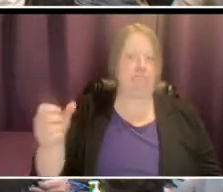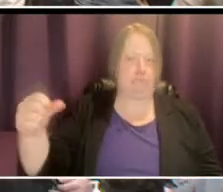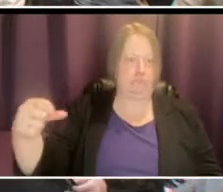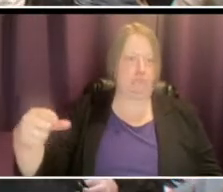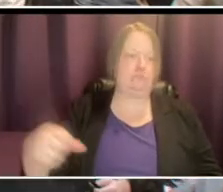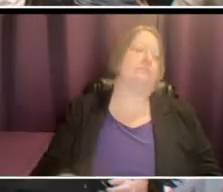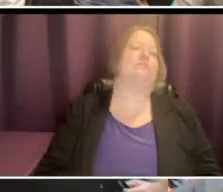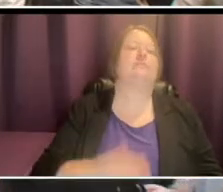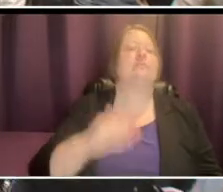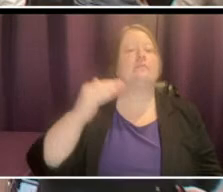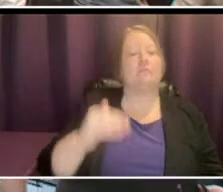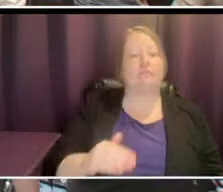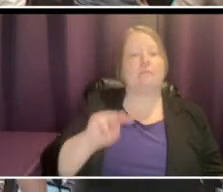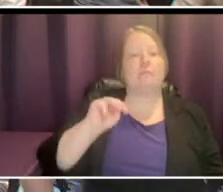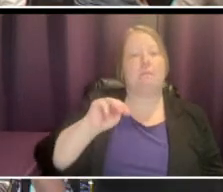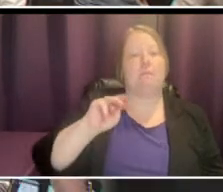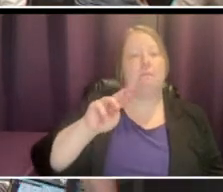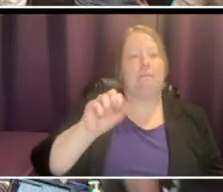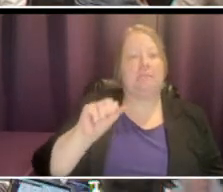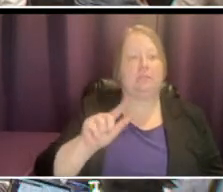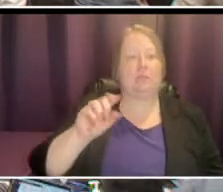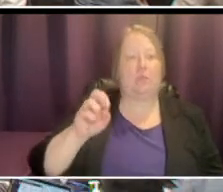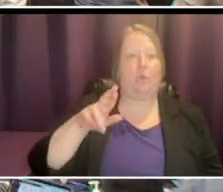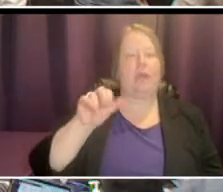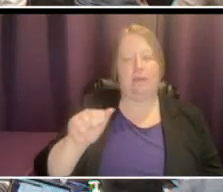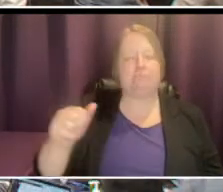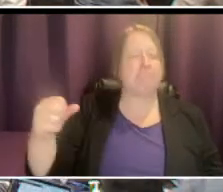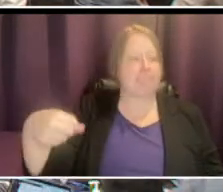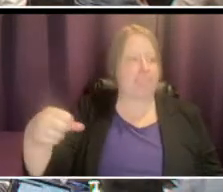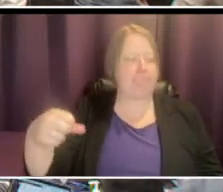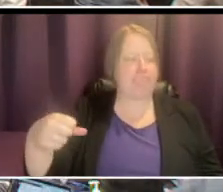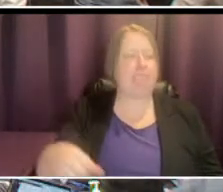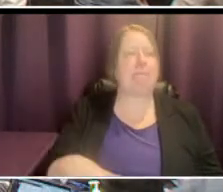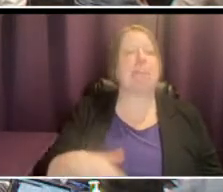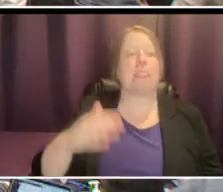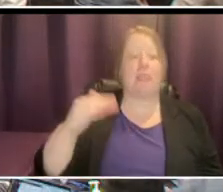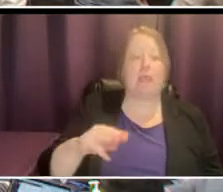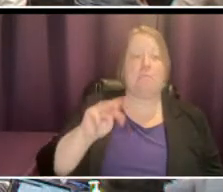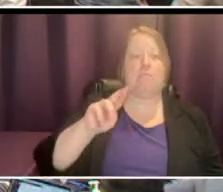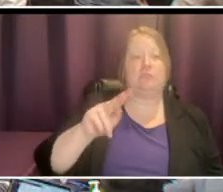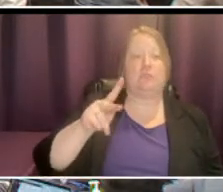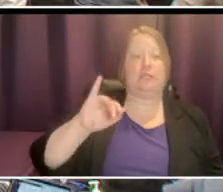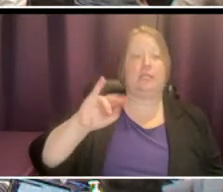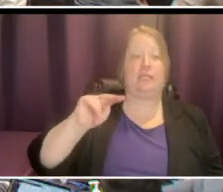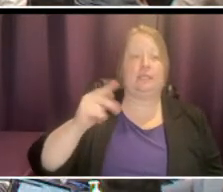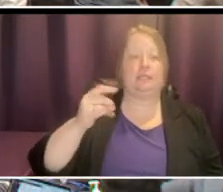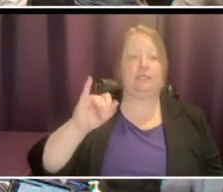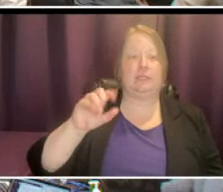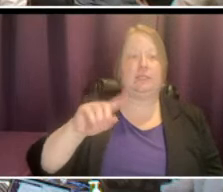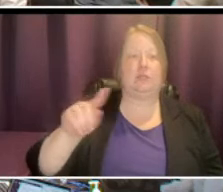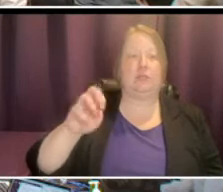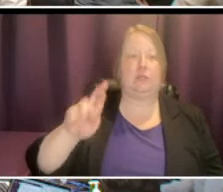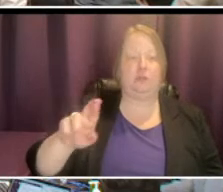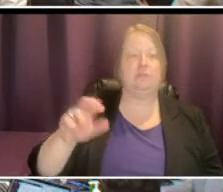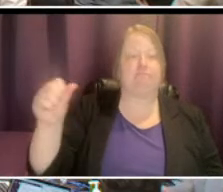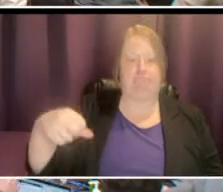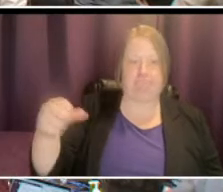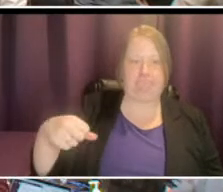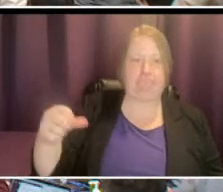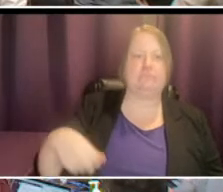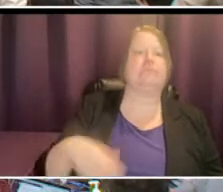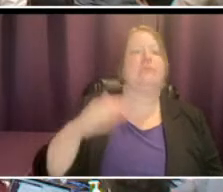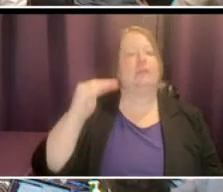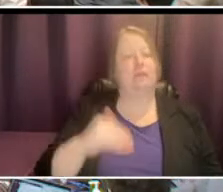Luria? Aye. Mrs. Luria, aye. Mr. Kinzinger? Kinzinger, aye. Mr. Kinzinger, aye. Mr.